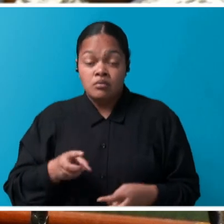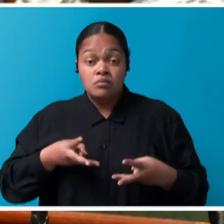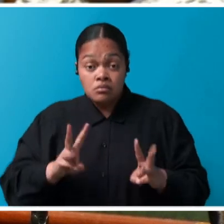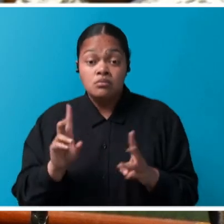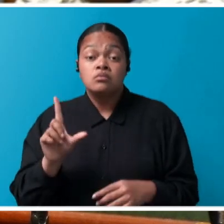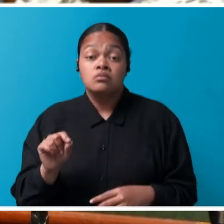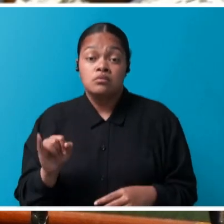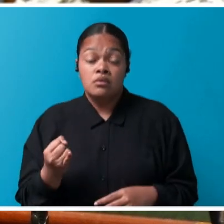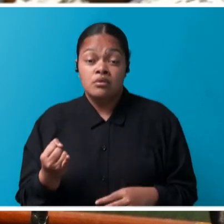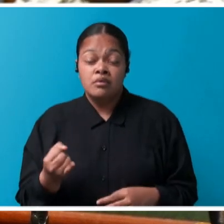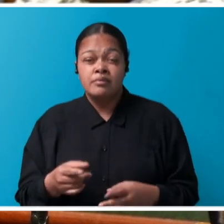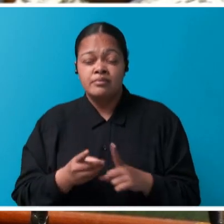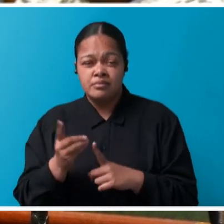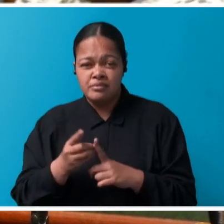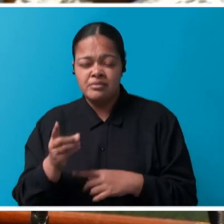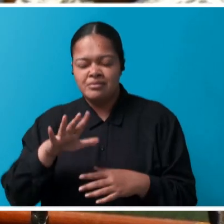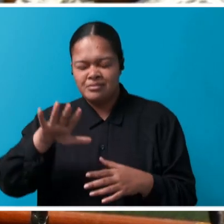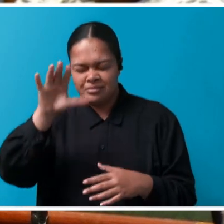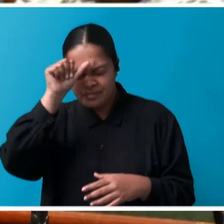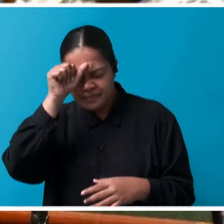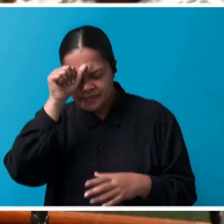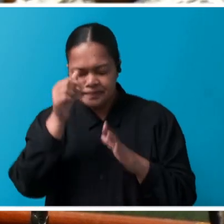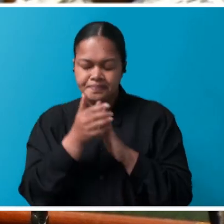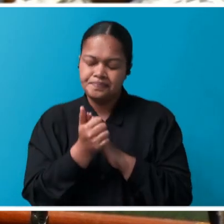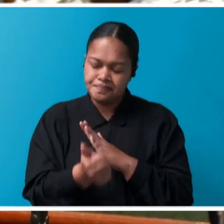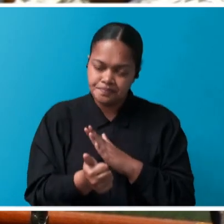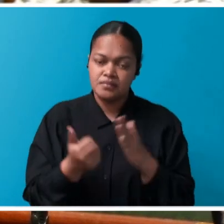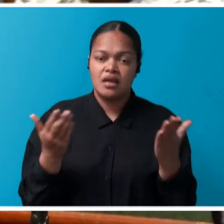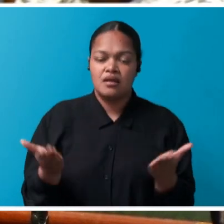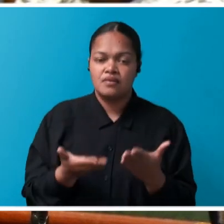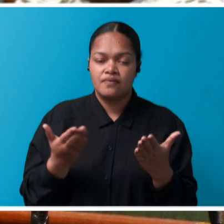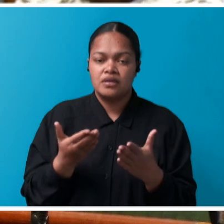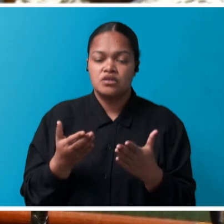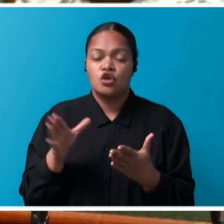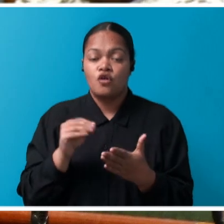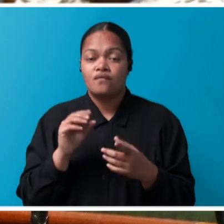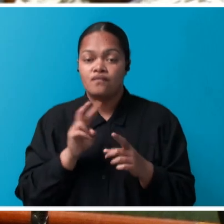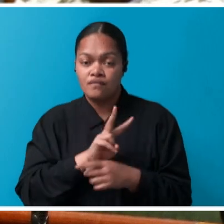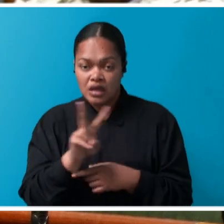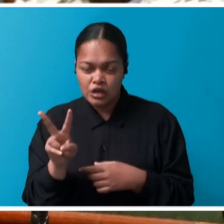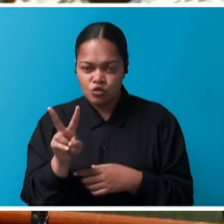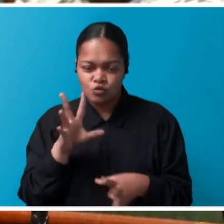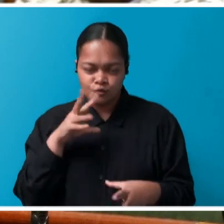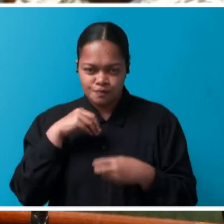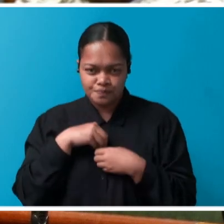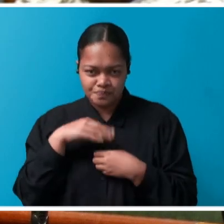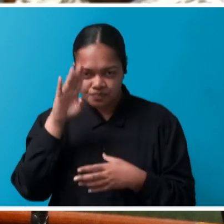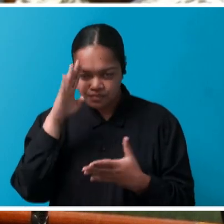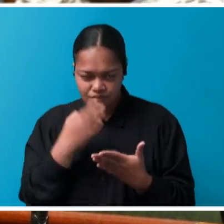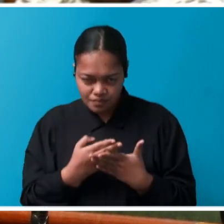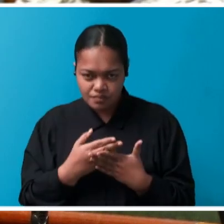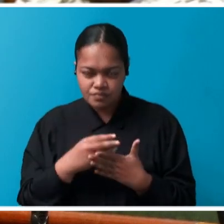it through the development of knowledge and skills, cultivation of value in our students. Mr. Speaker,